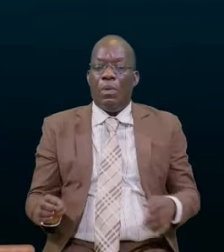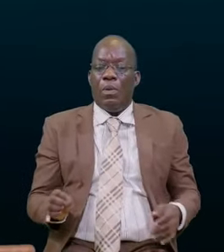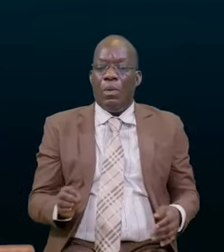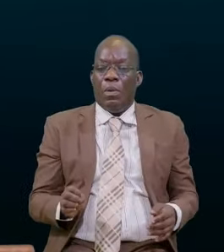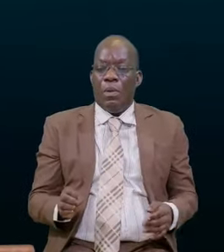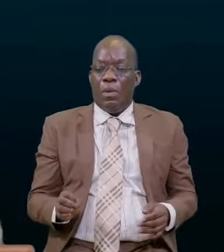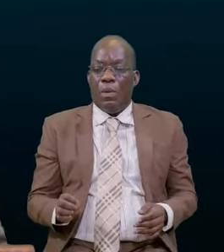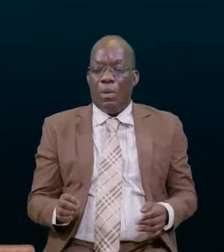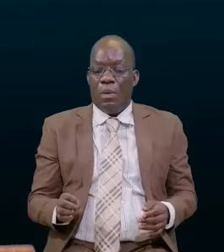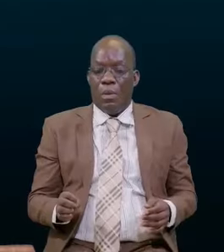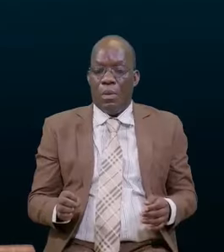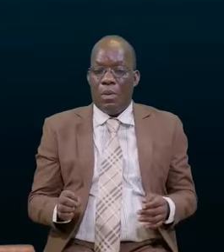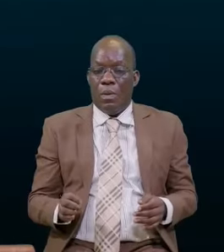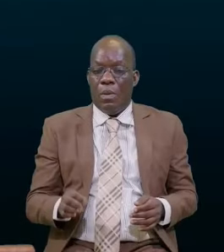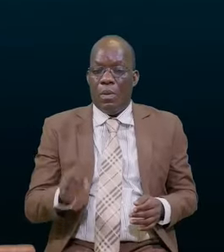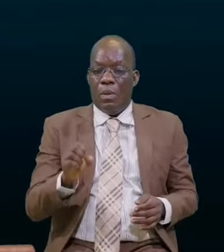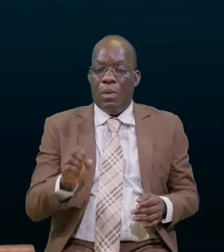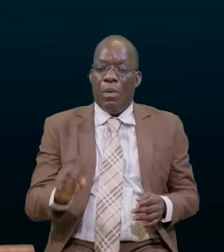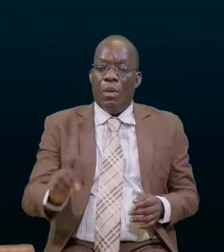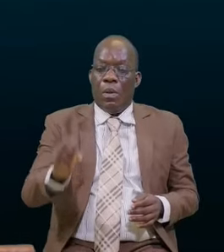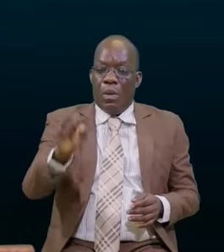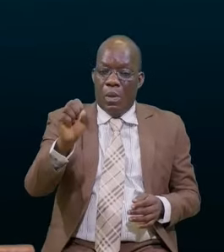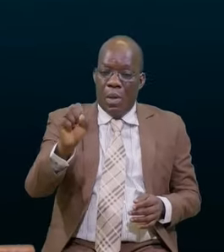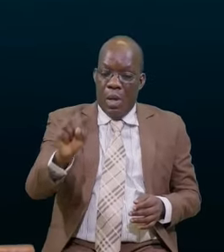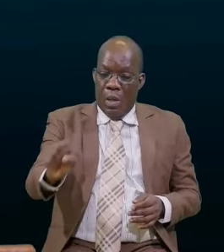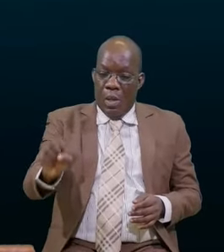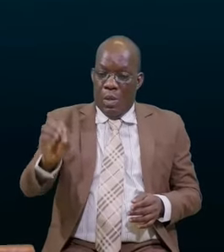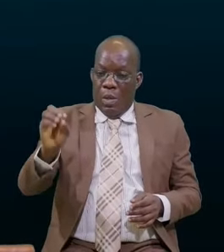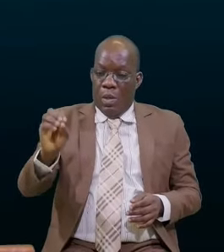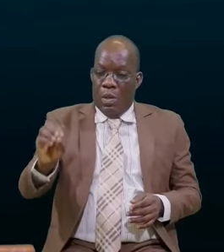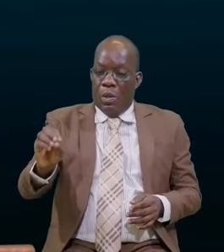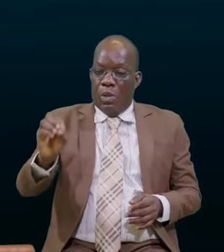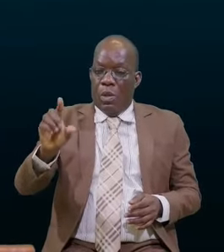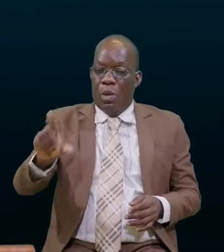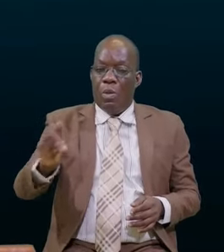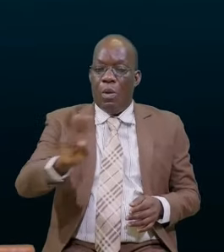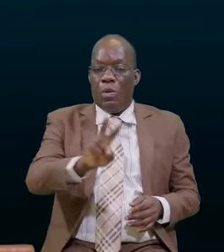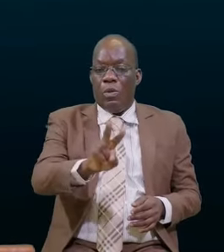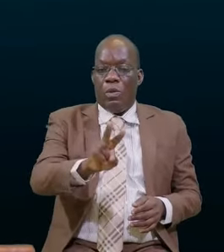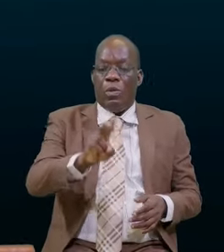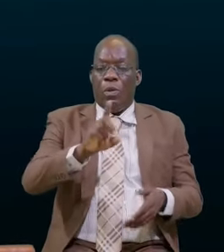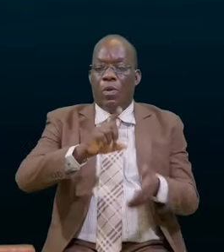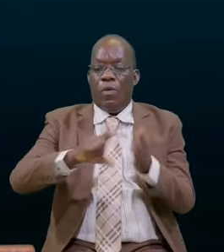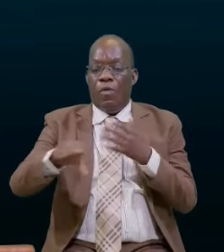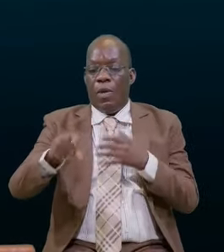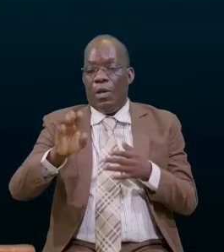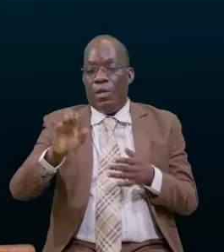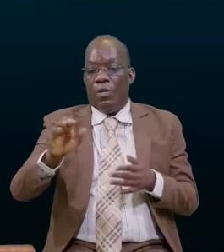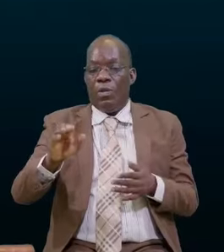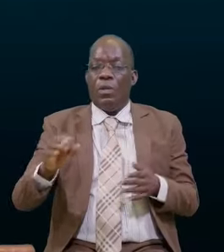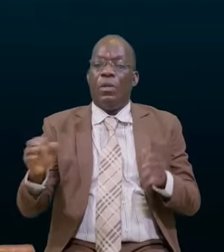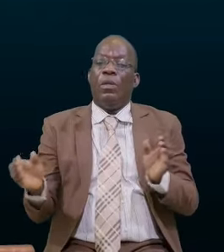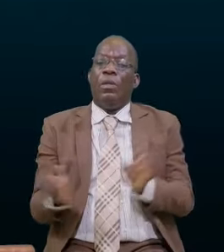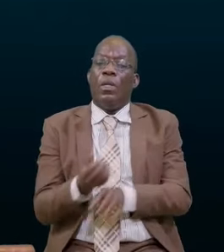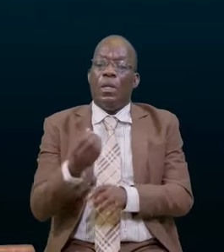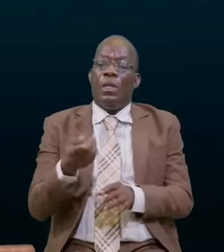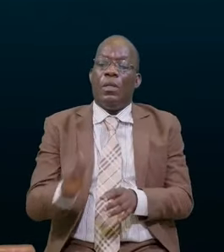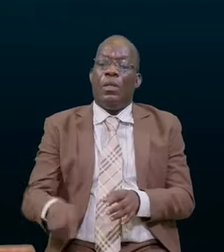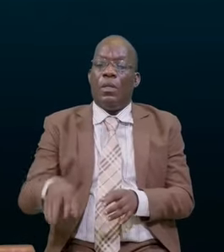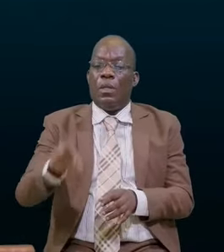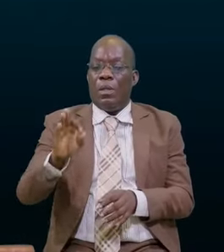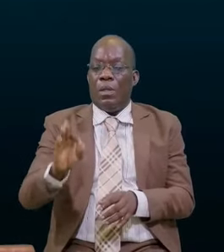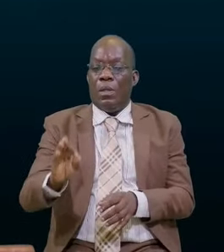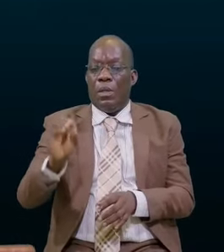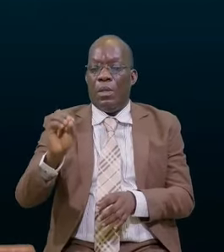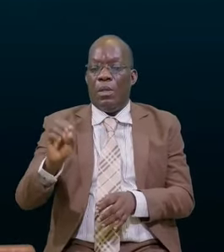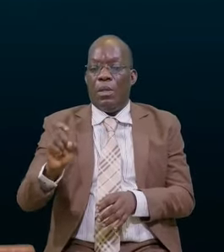15 Song of Solomon 2:15 take us the foxes the little foxes that SPO The Vines